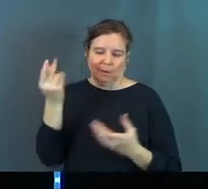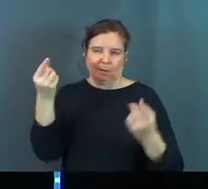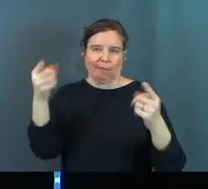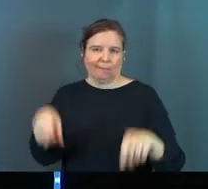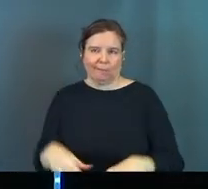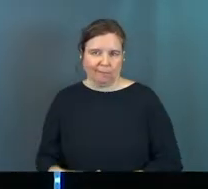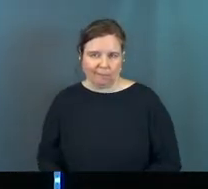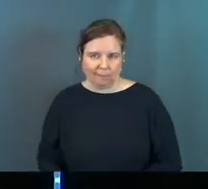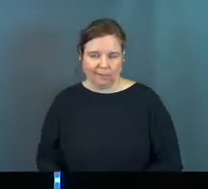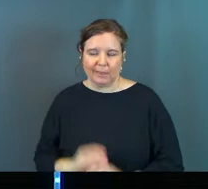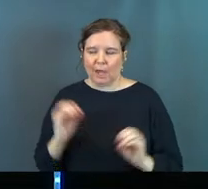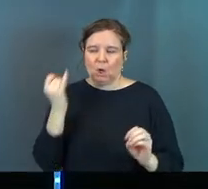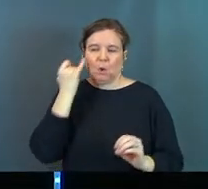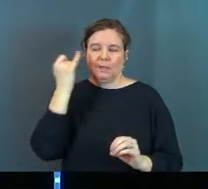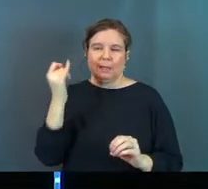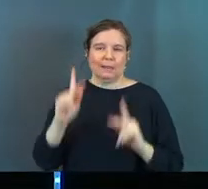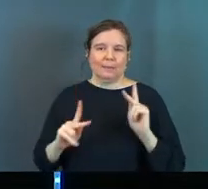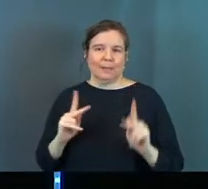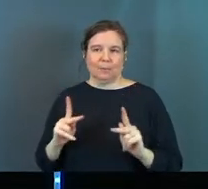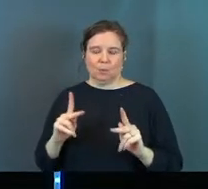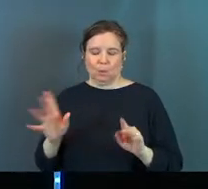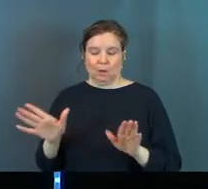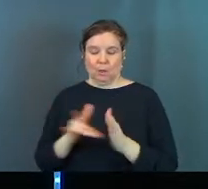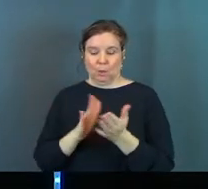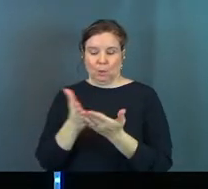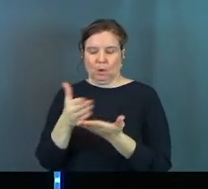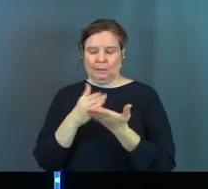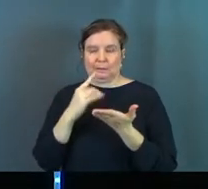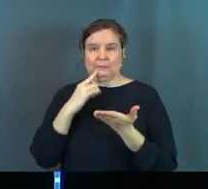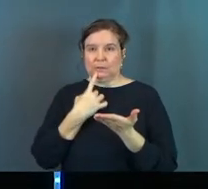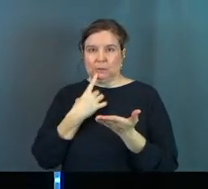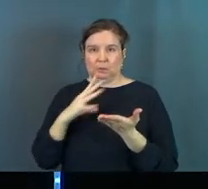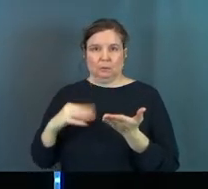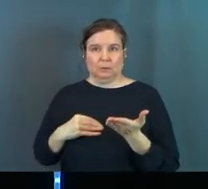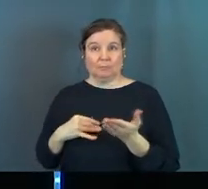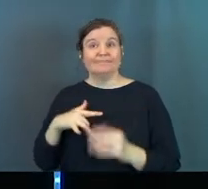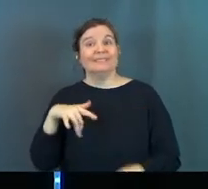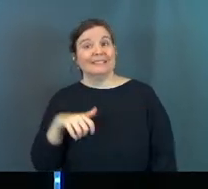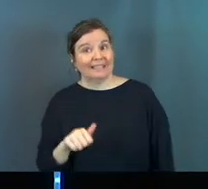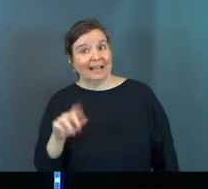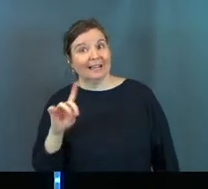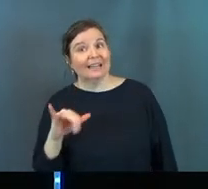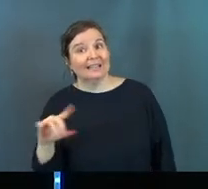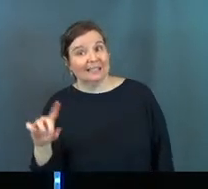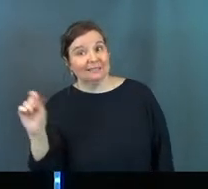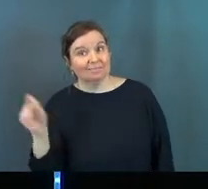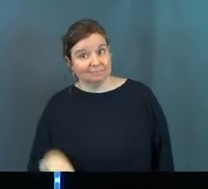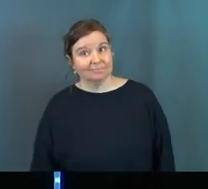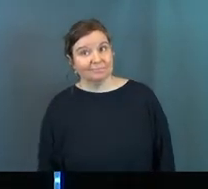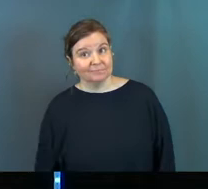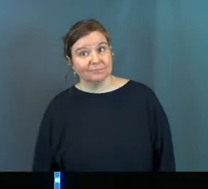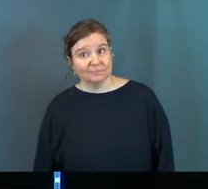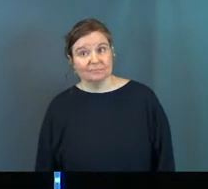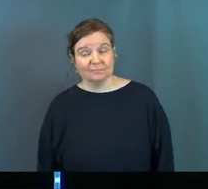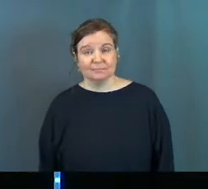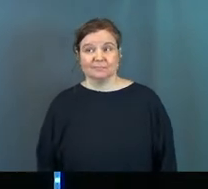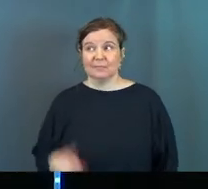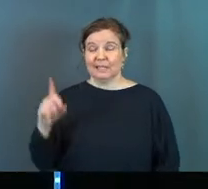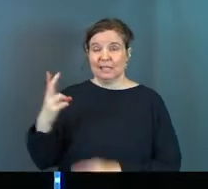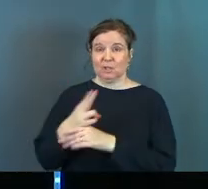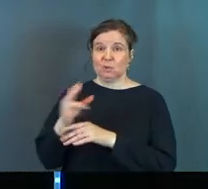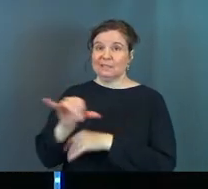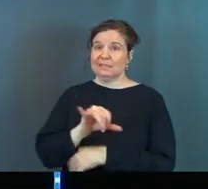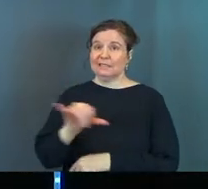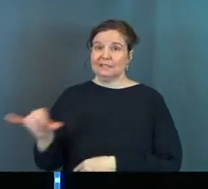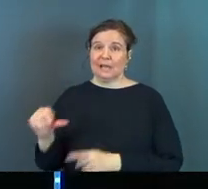going to go. They had no idea that people were going to take their words so seriously. Oh, yes, they did. He's using